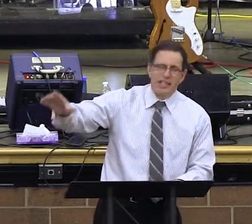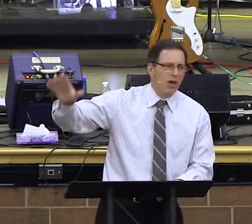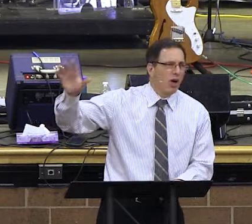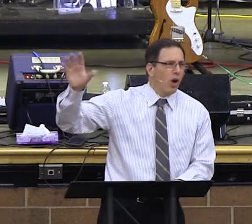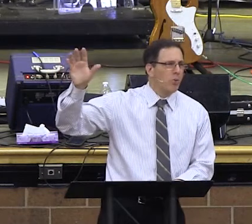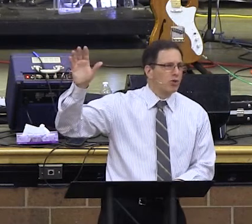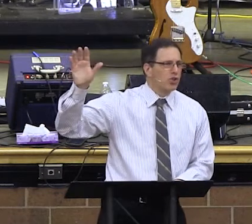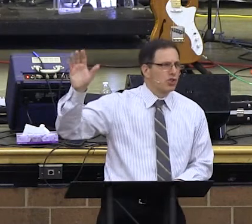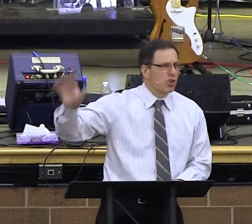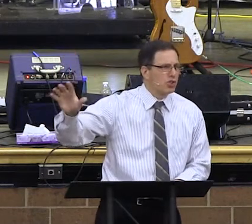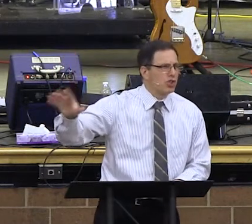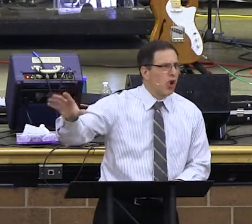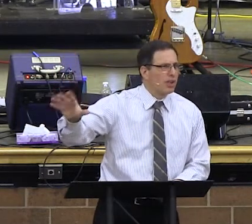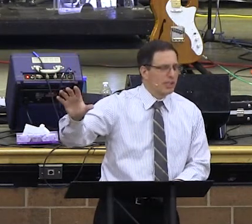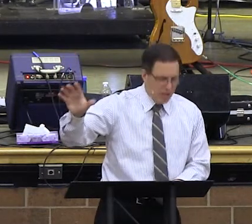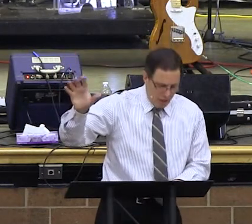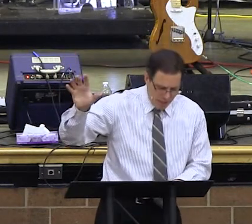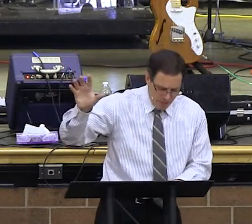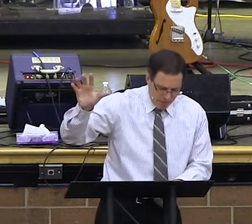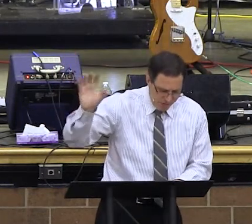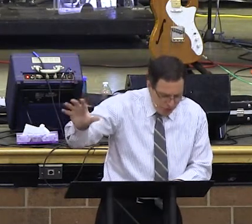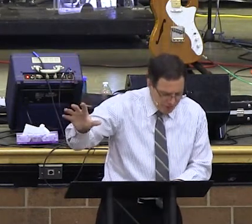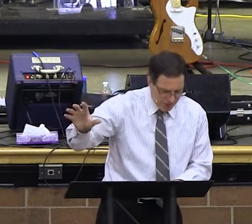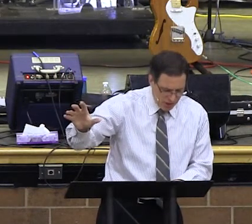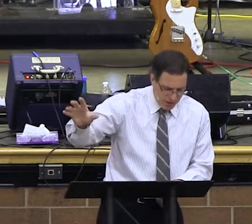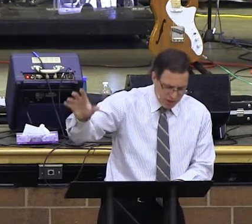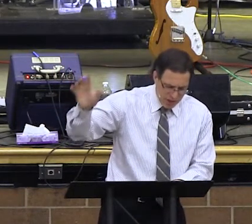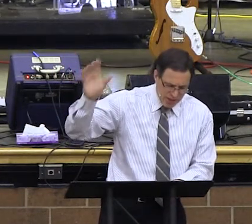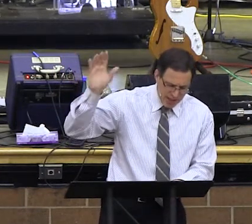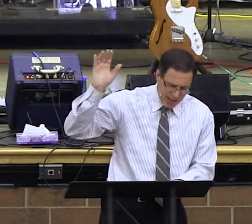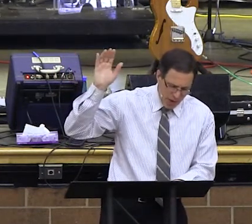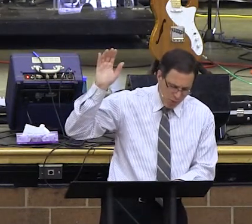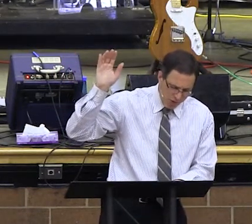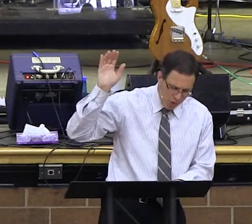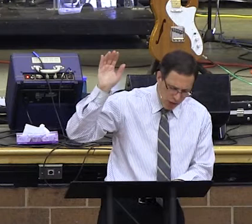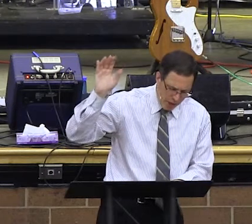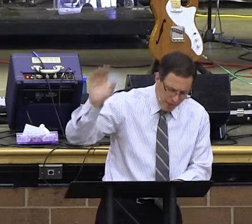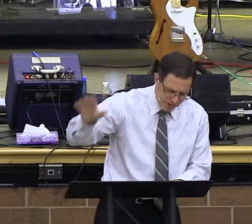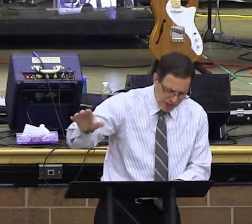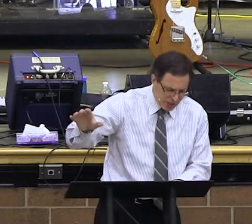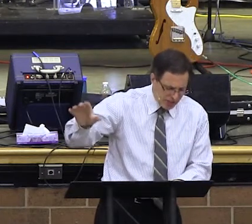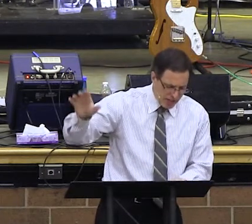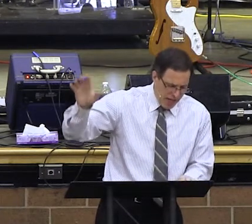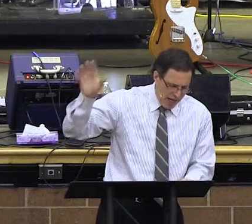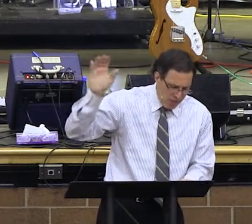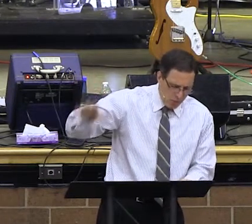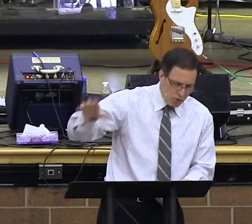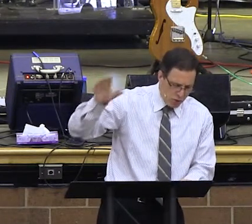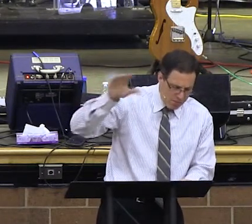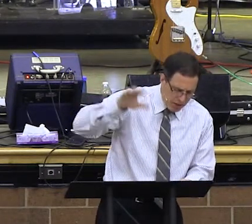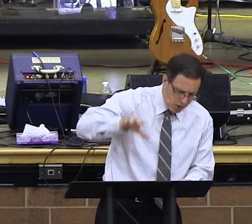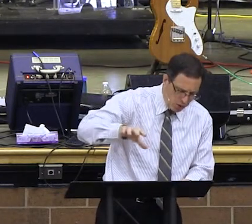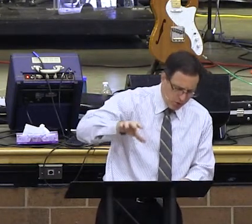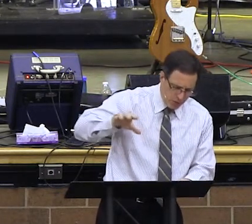her these are almost startling um verbiage Jesus says I will throw her on a bed of sickness and